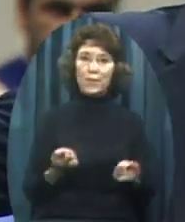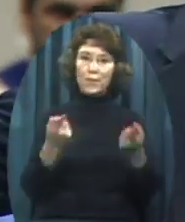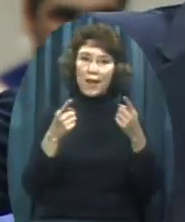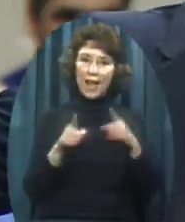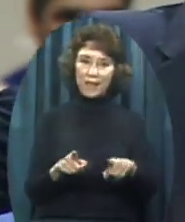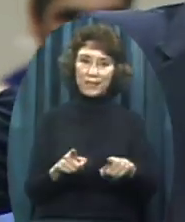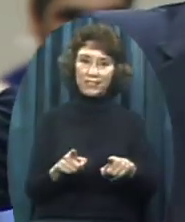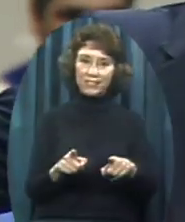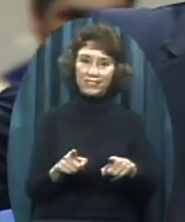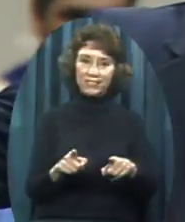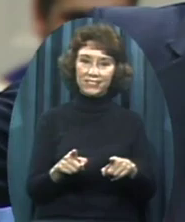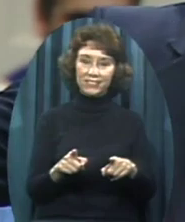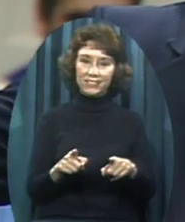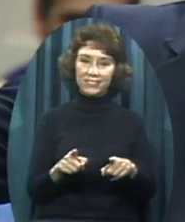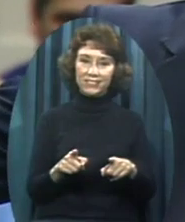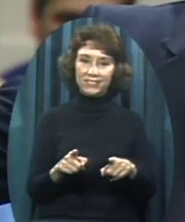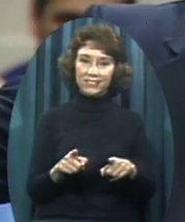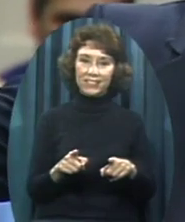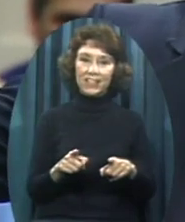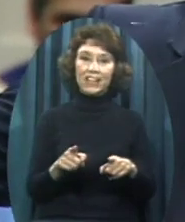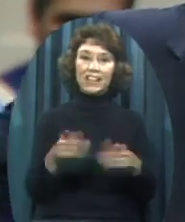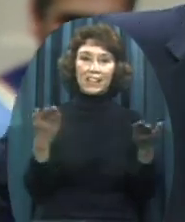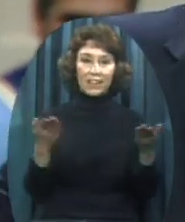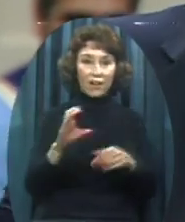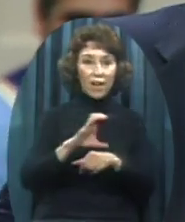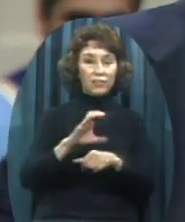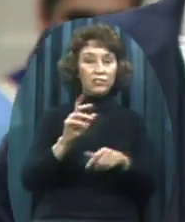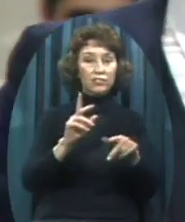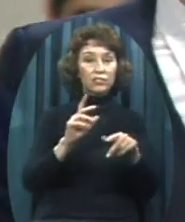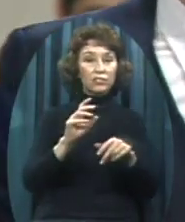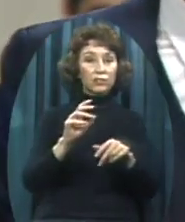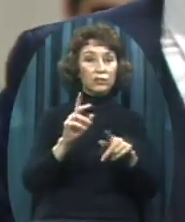you. Come while we wait on you.